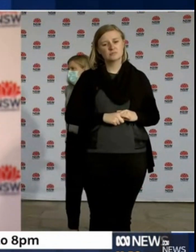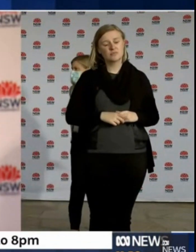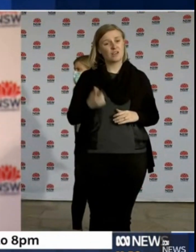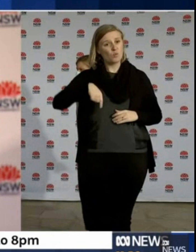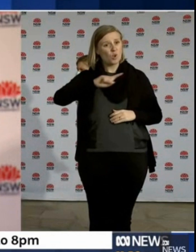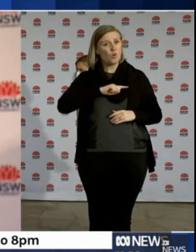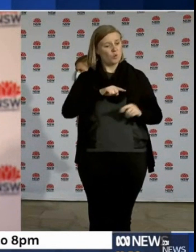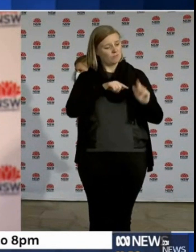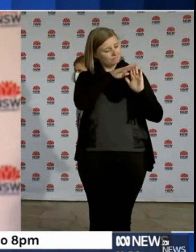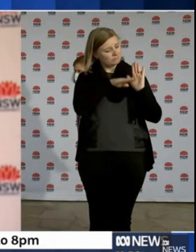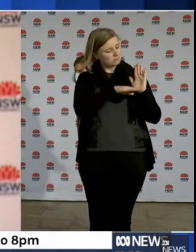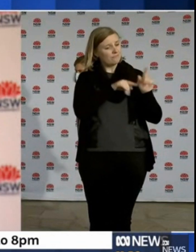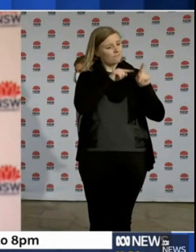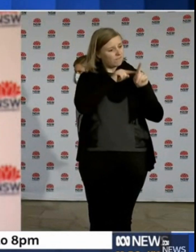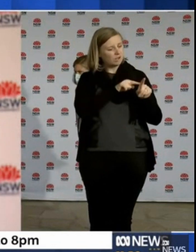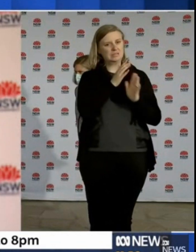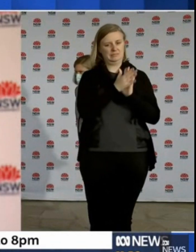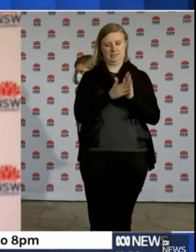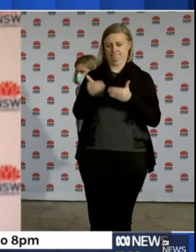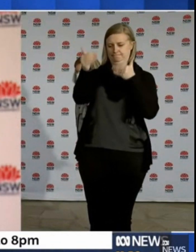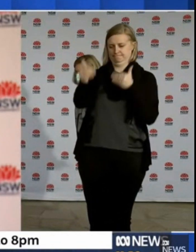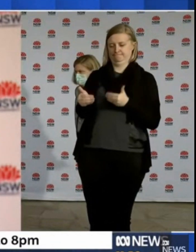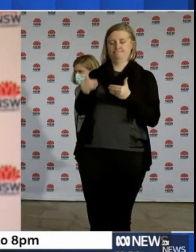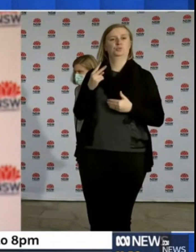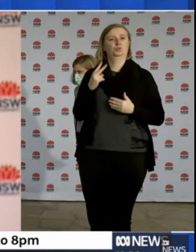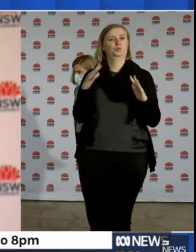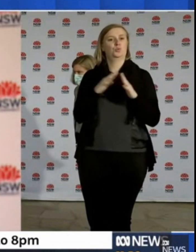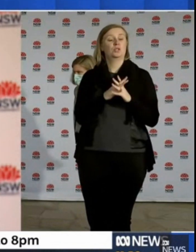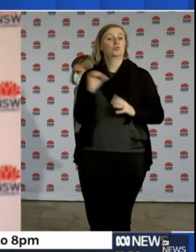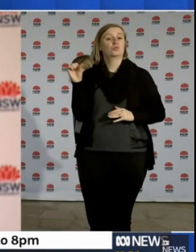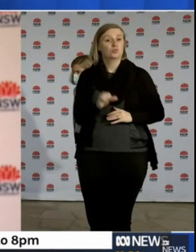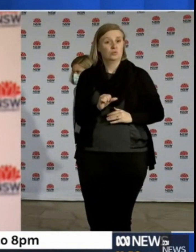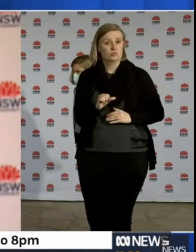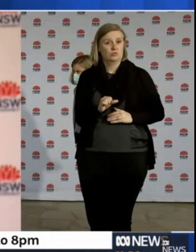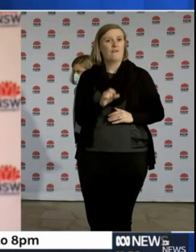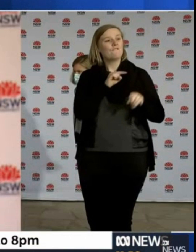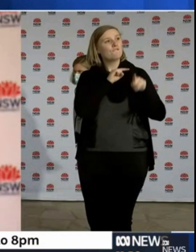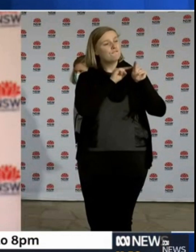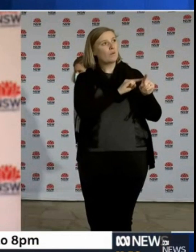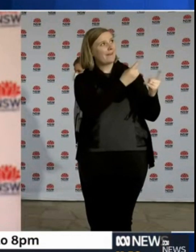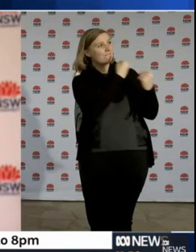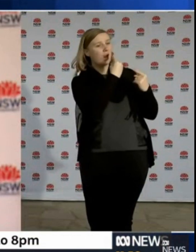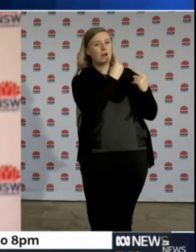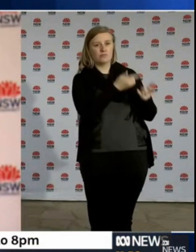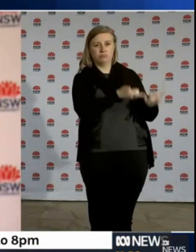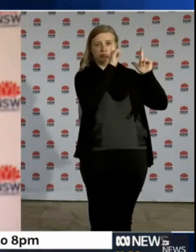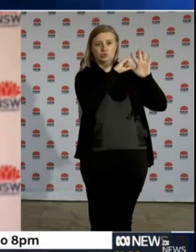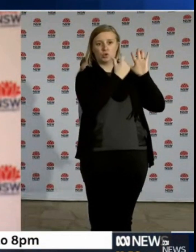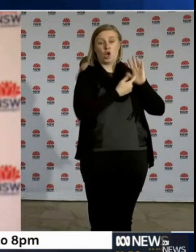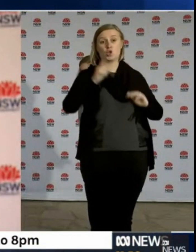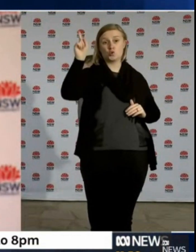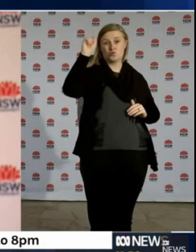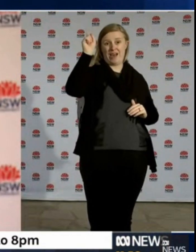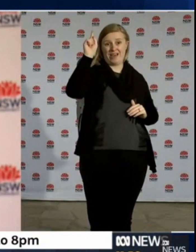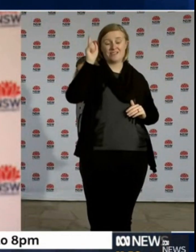there's no reason why it should last more than 2 weeks. However, that is based on the health advice, and if Dr. Chant and her experts